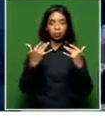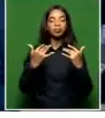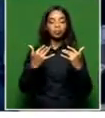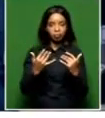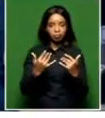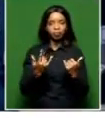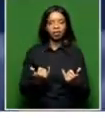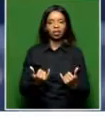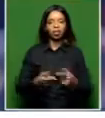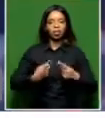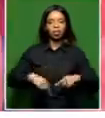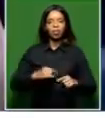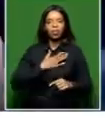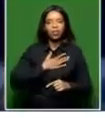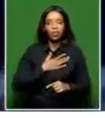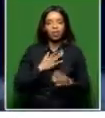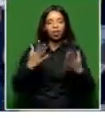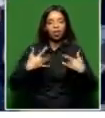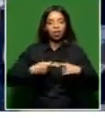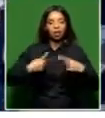left stranded really as artists,